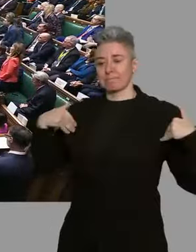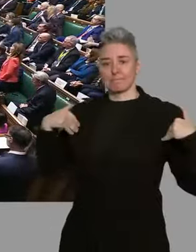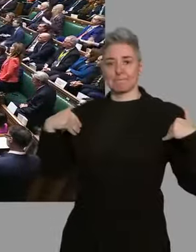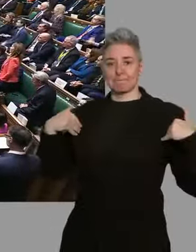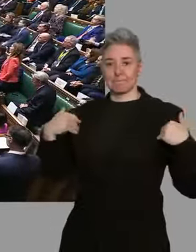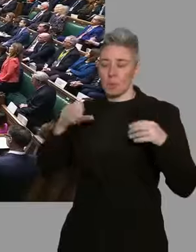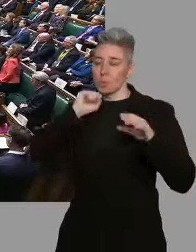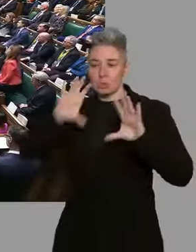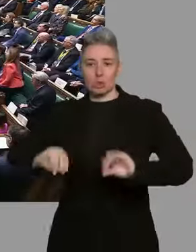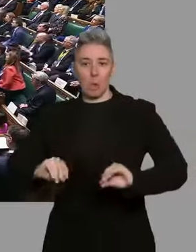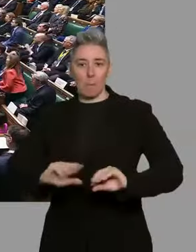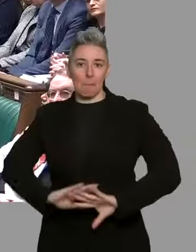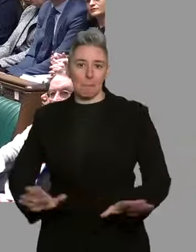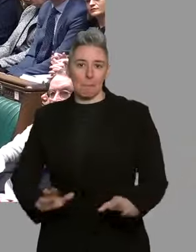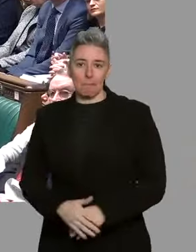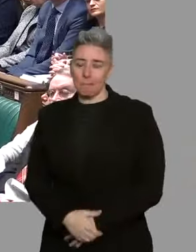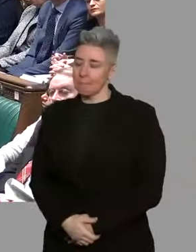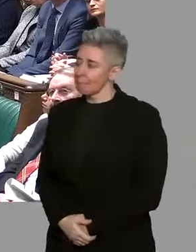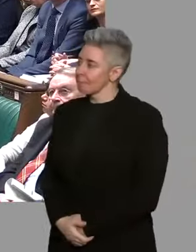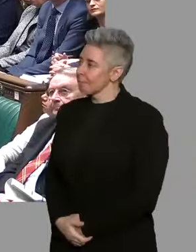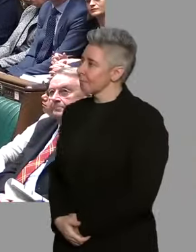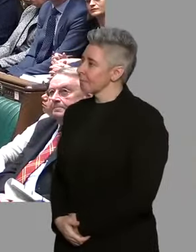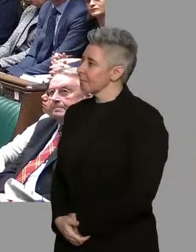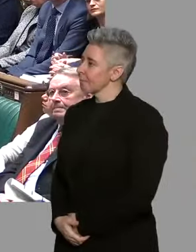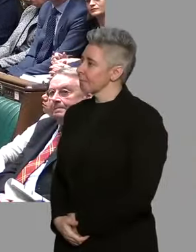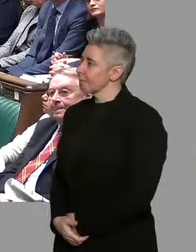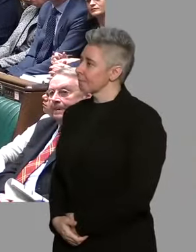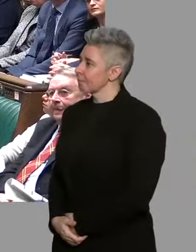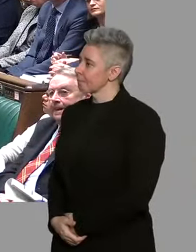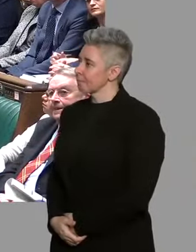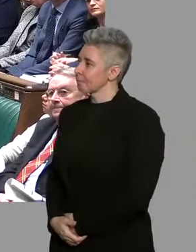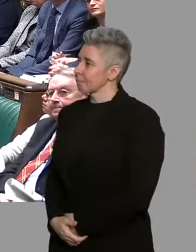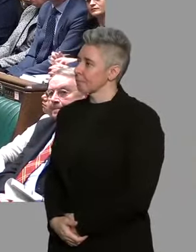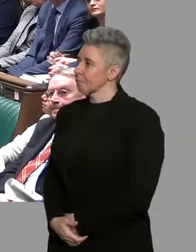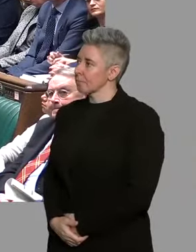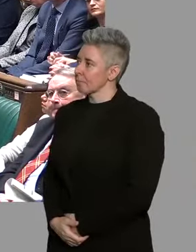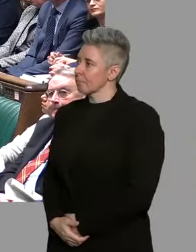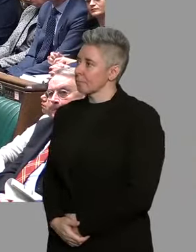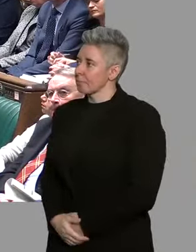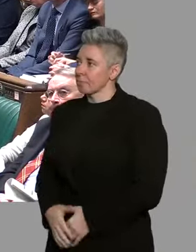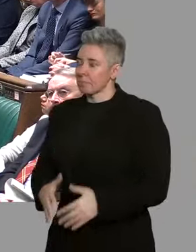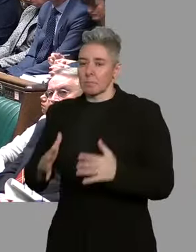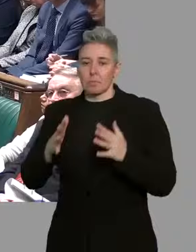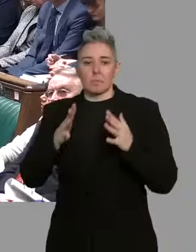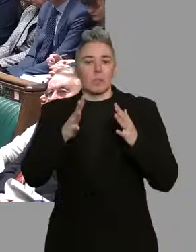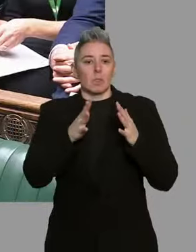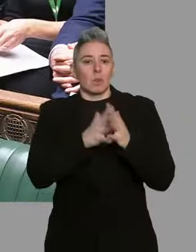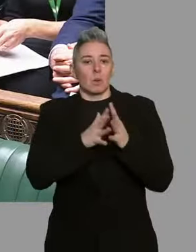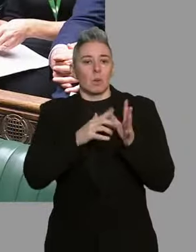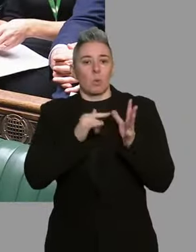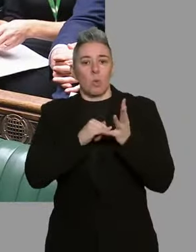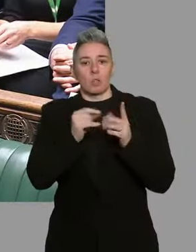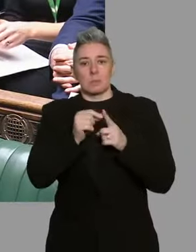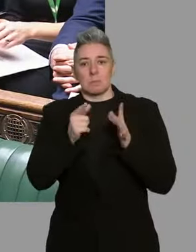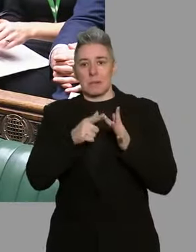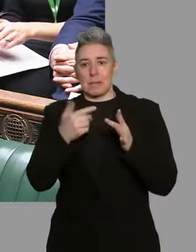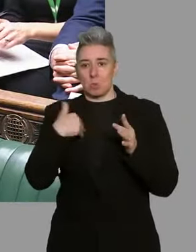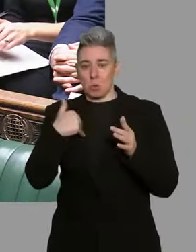The Wasby women fought one of the most sustained and